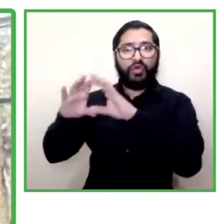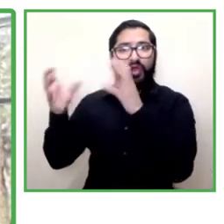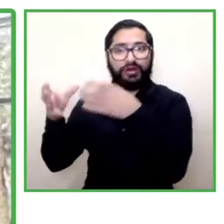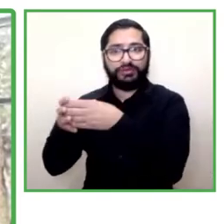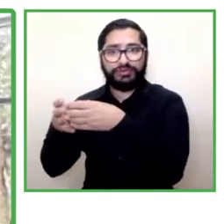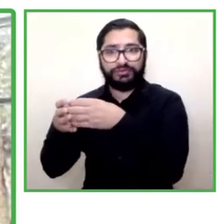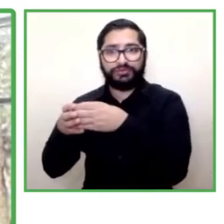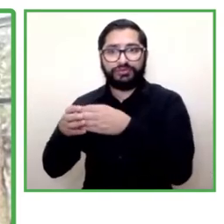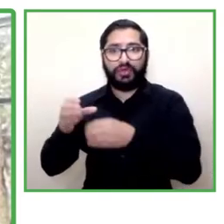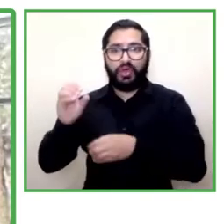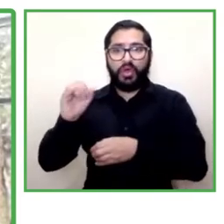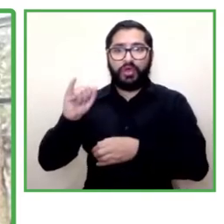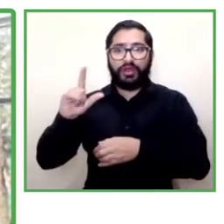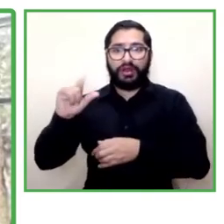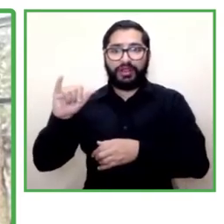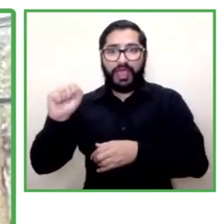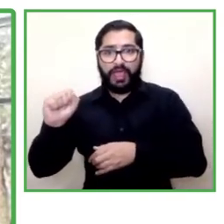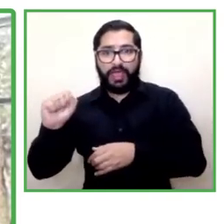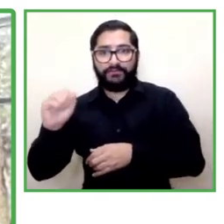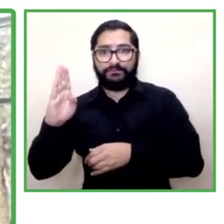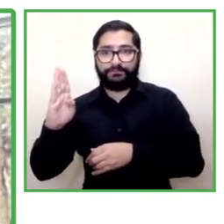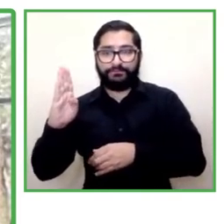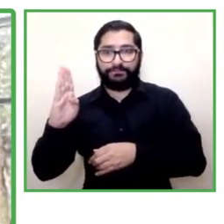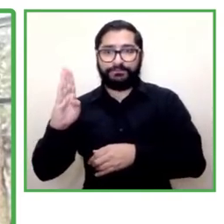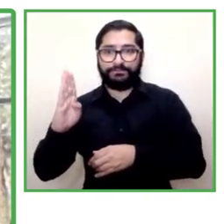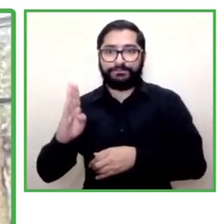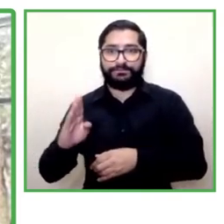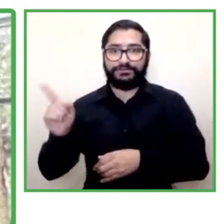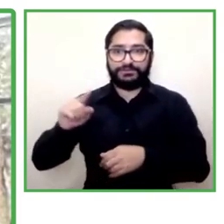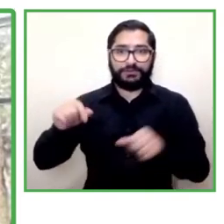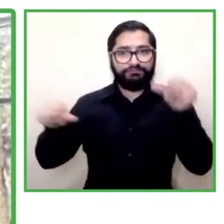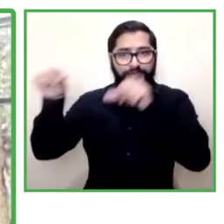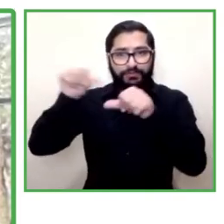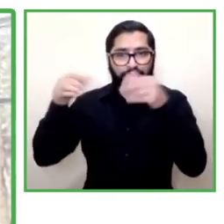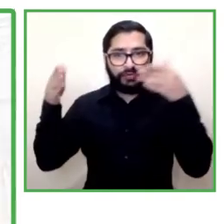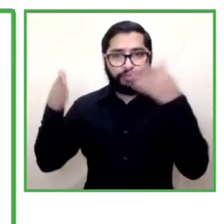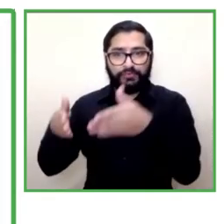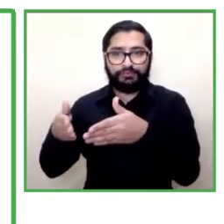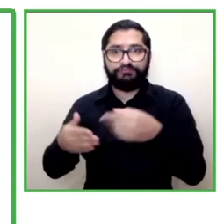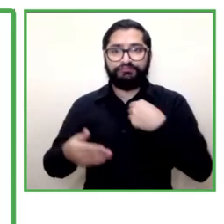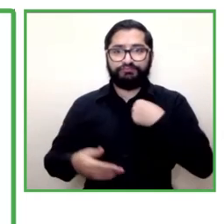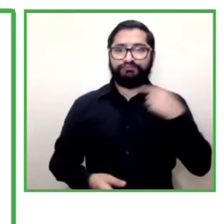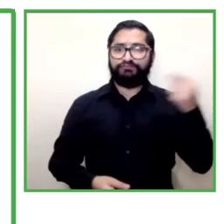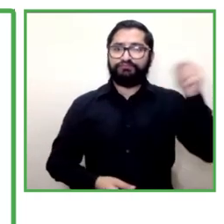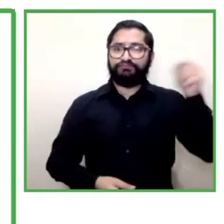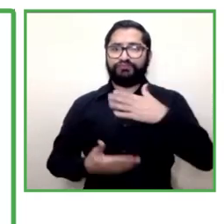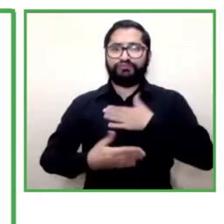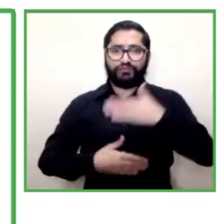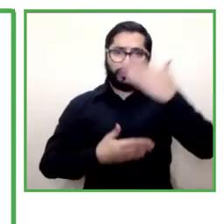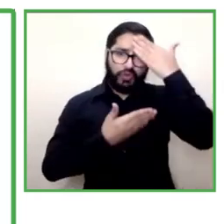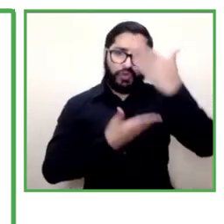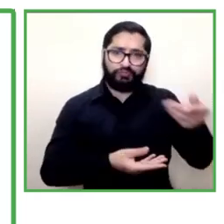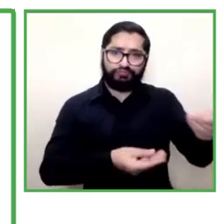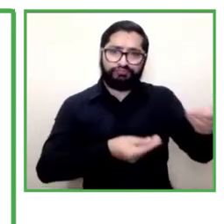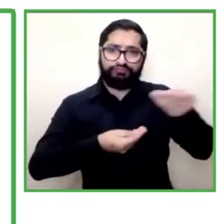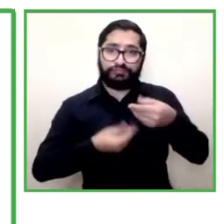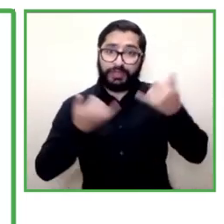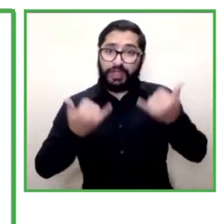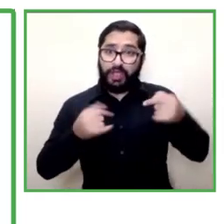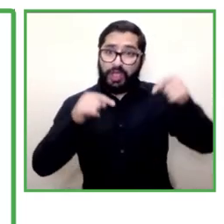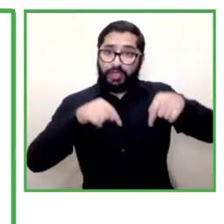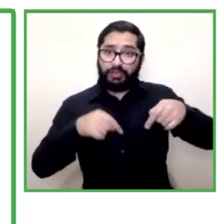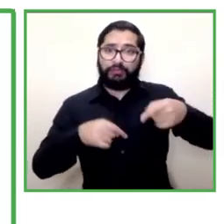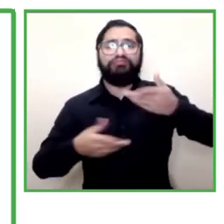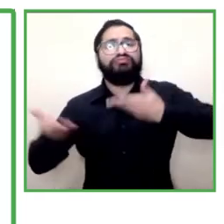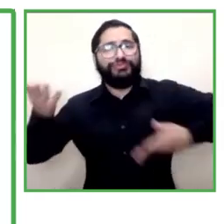to be here to share our solutions. So before founding Poilabs, during